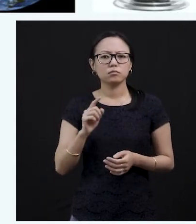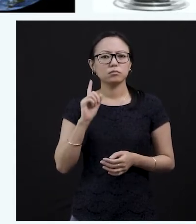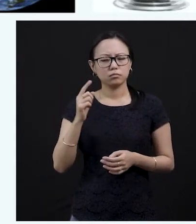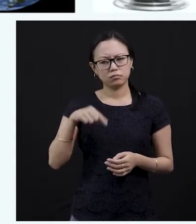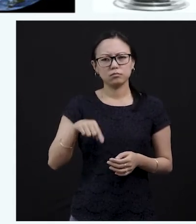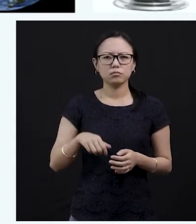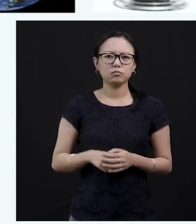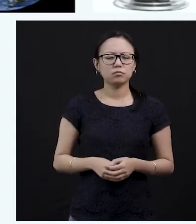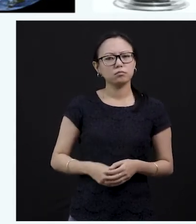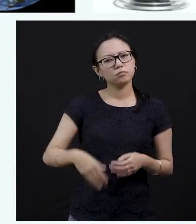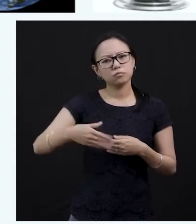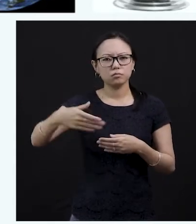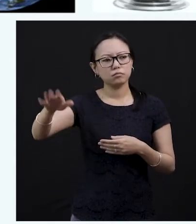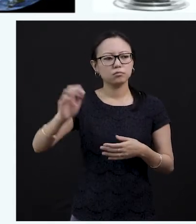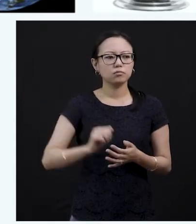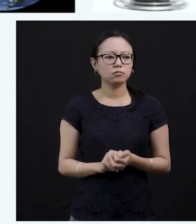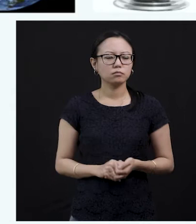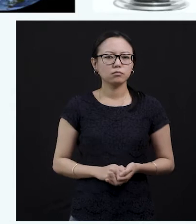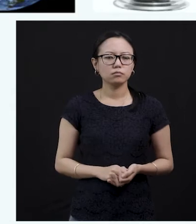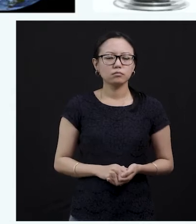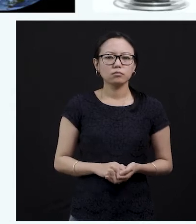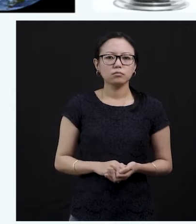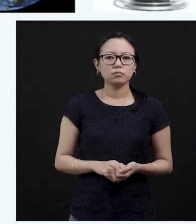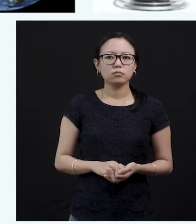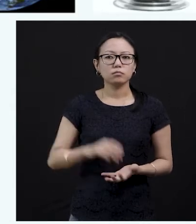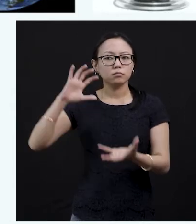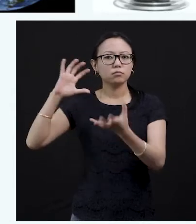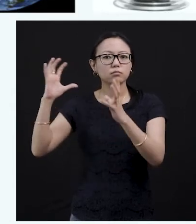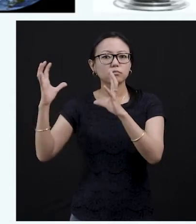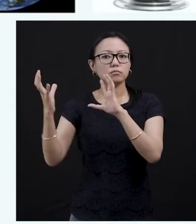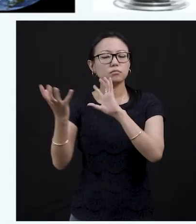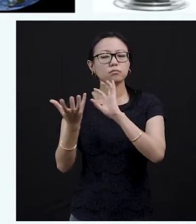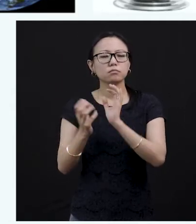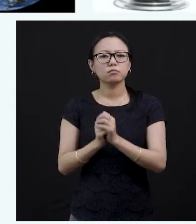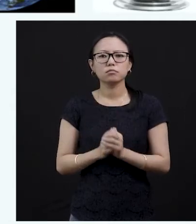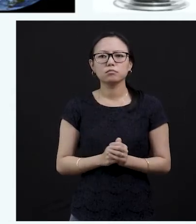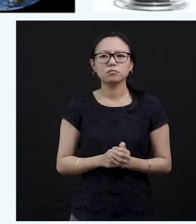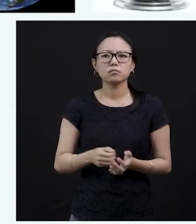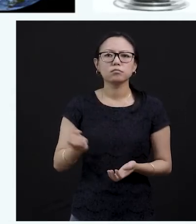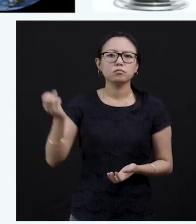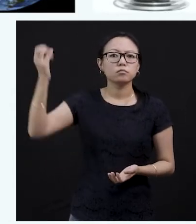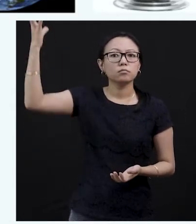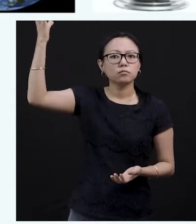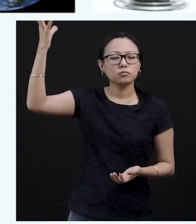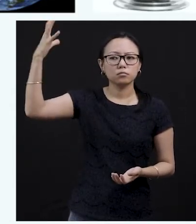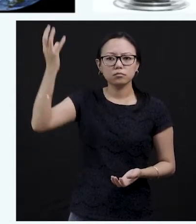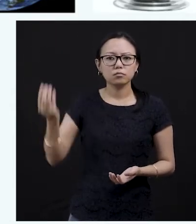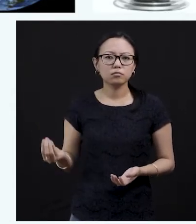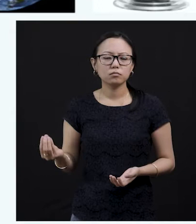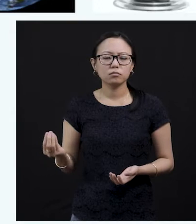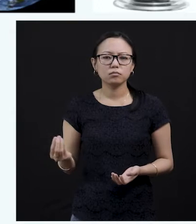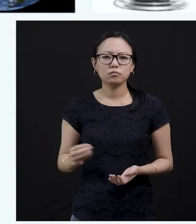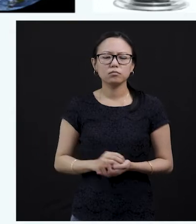about rotation, which makes day and night. But this rotation and revolution, I